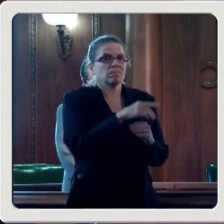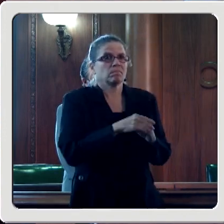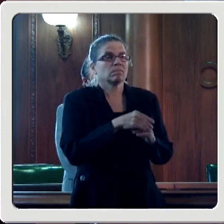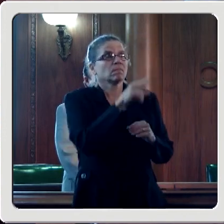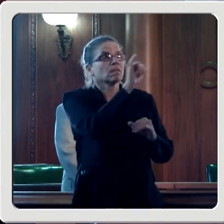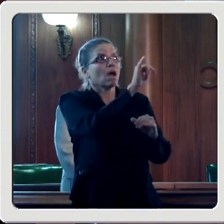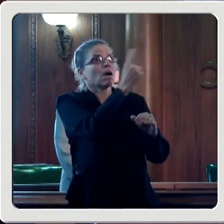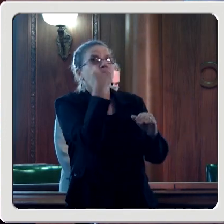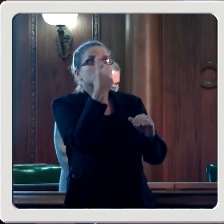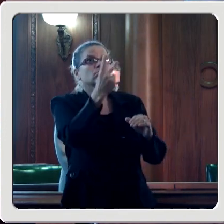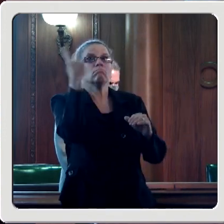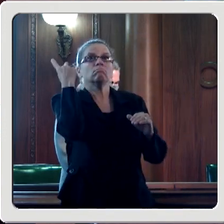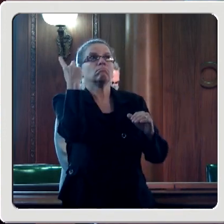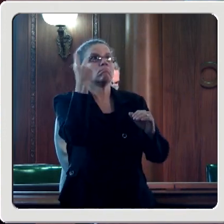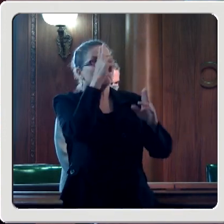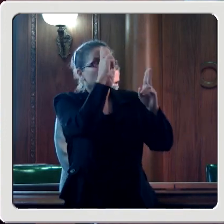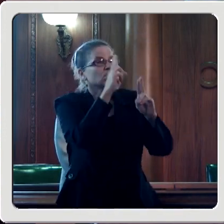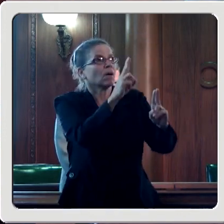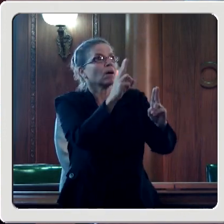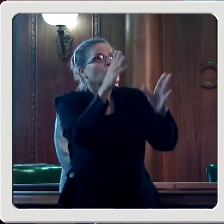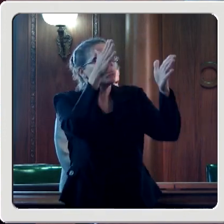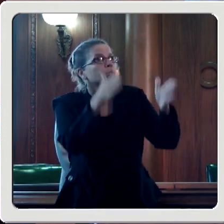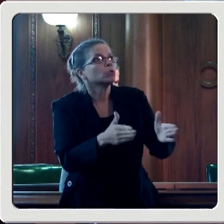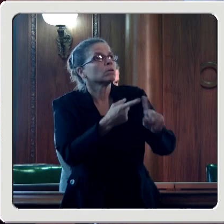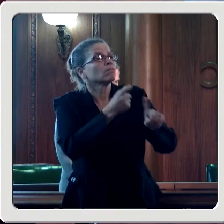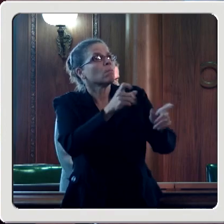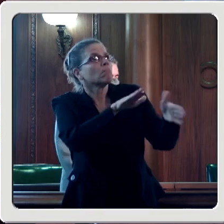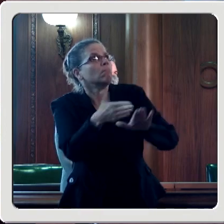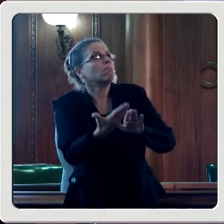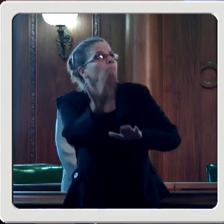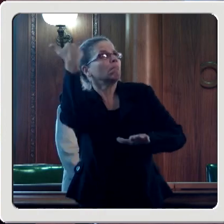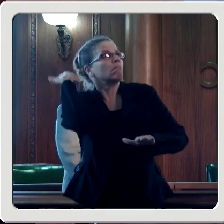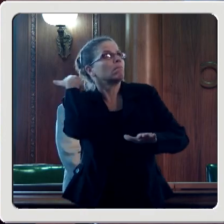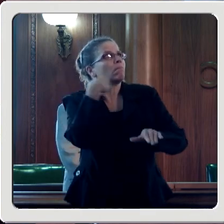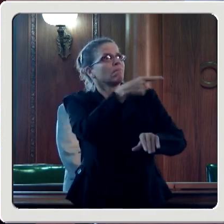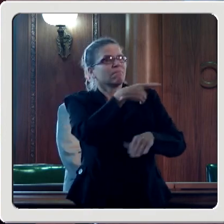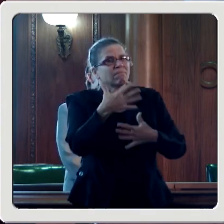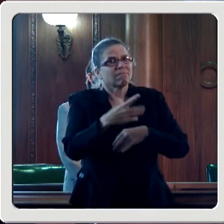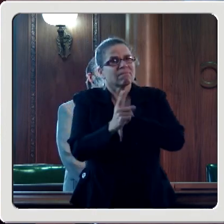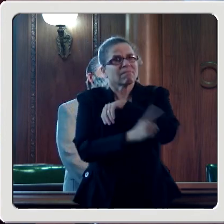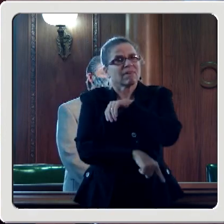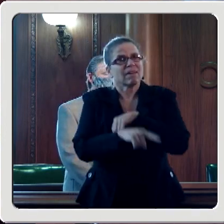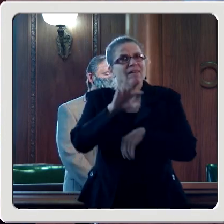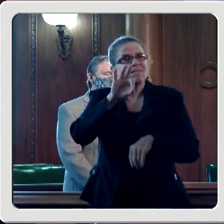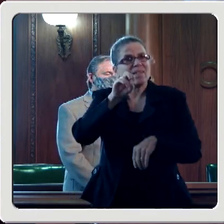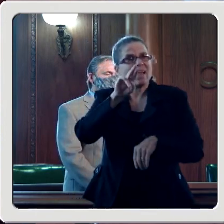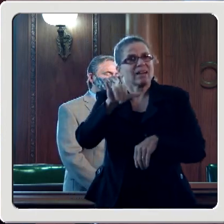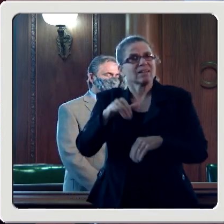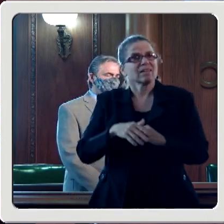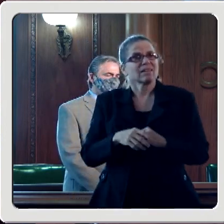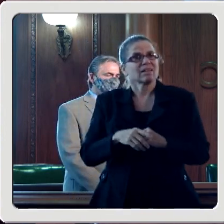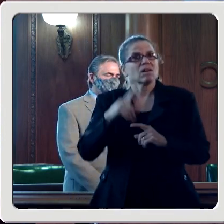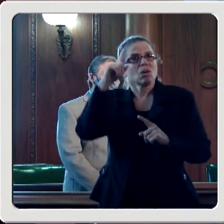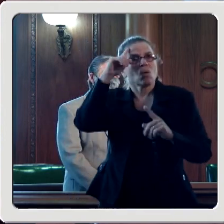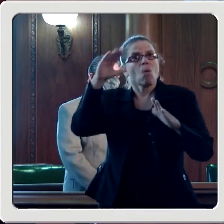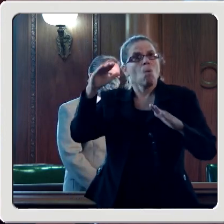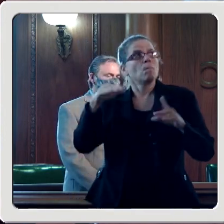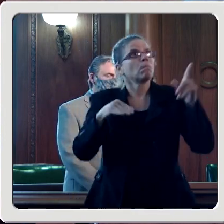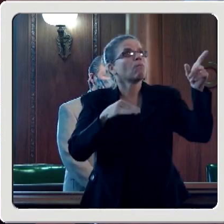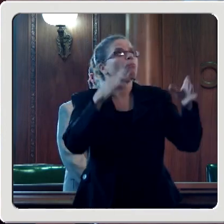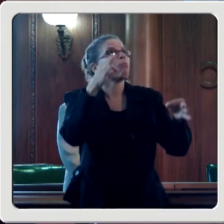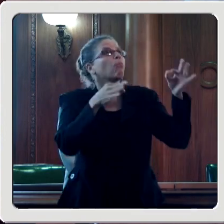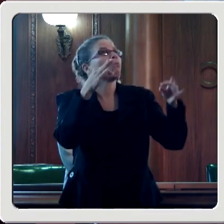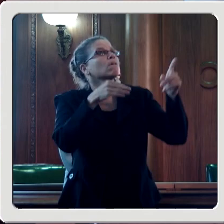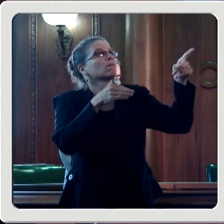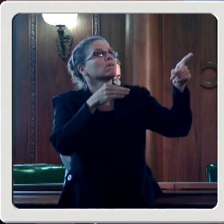So we certainly look forward to prosecuting those people. I hope the courts help us out a little bit better and he doesn't get sent to